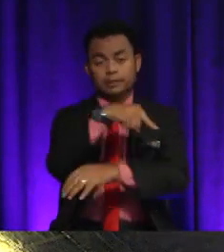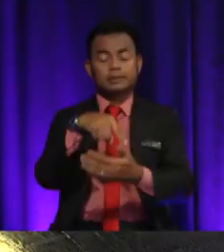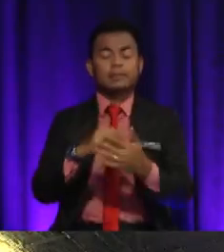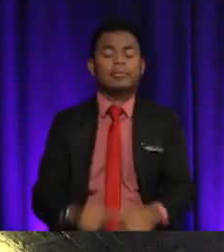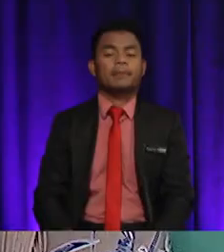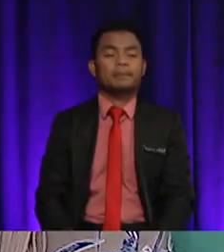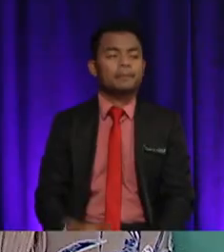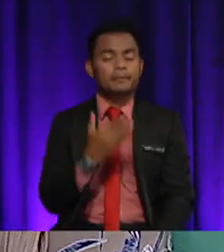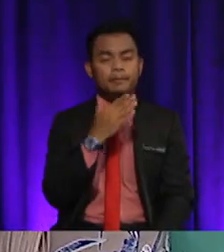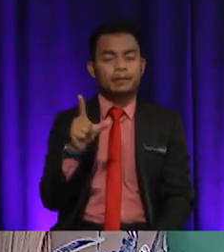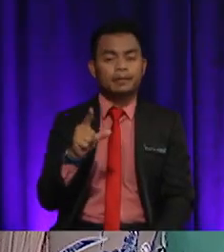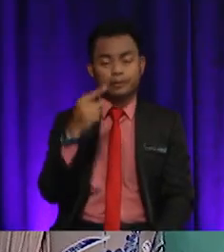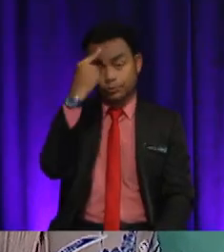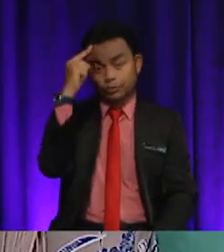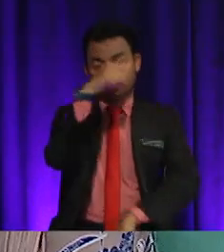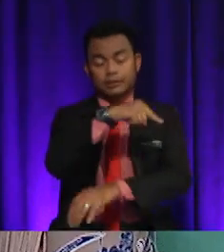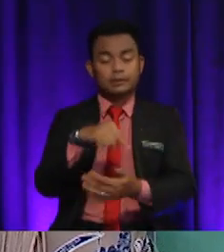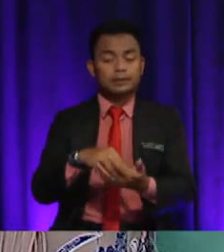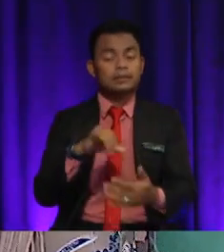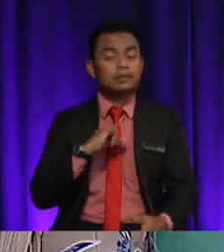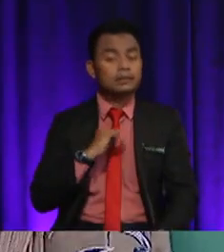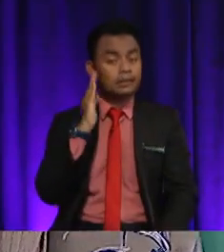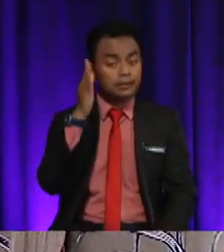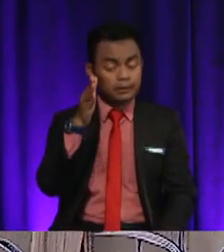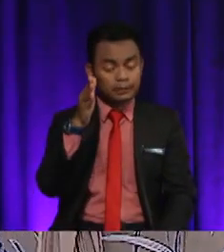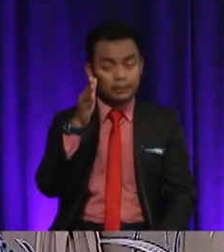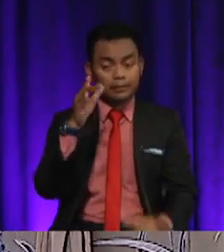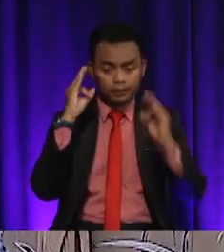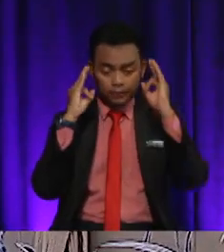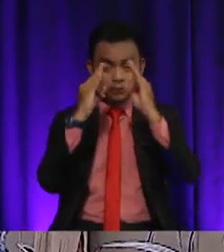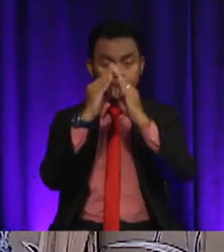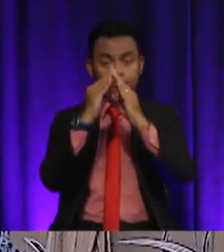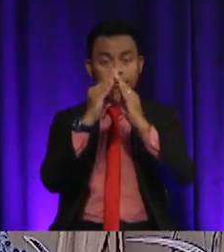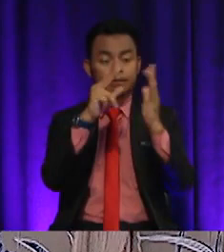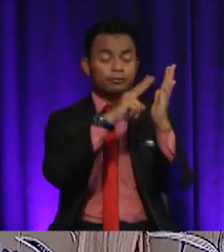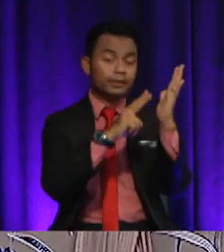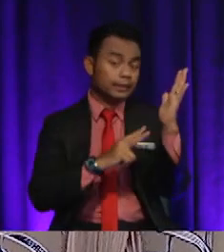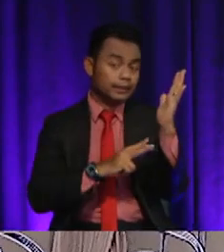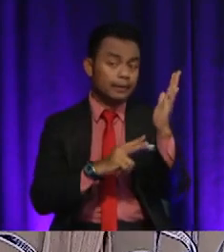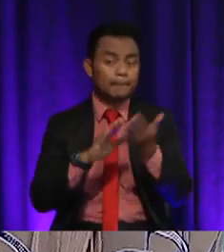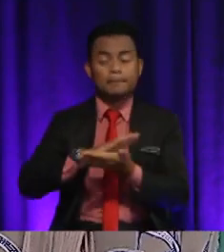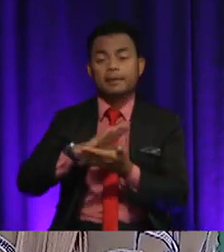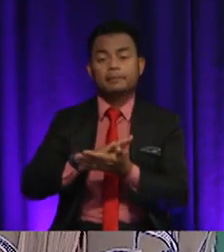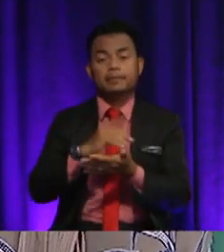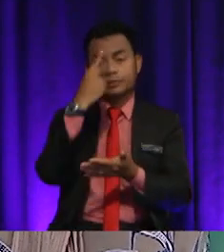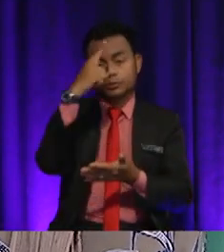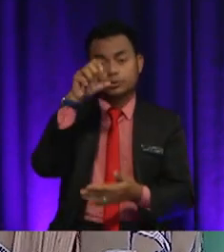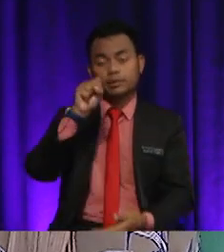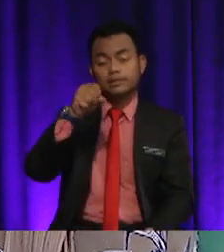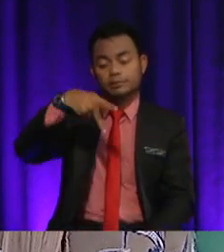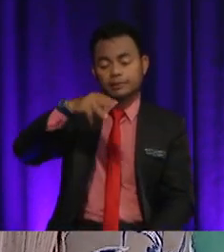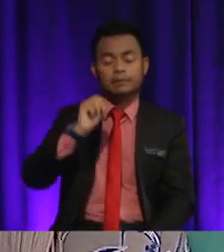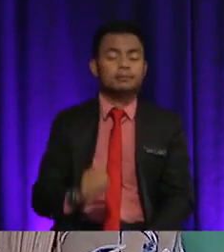we're going to focus on the reading paper for SPM. All right. Okay, so this is our focus, reading for